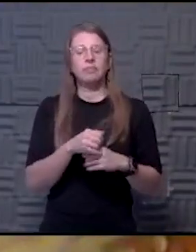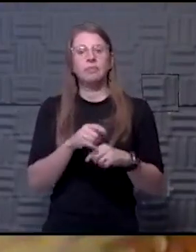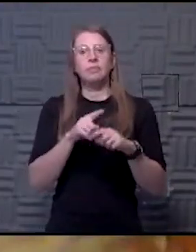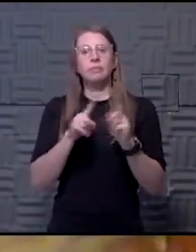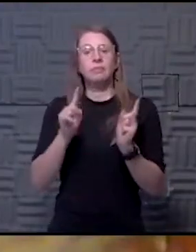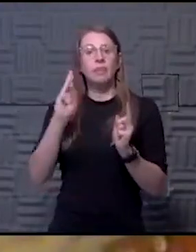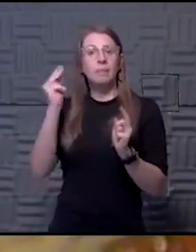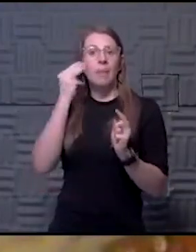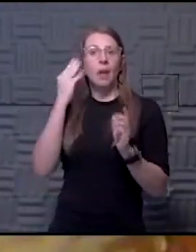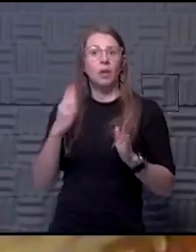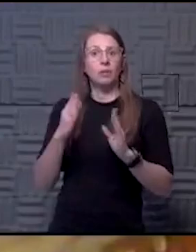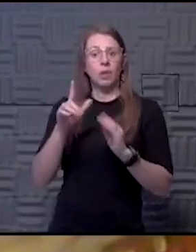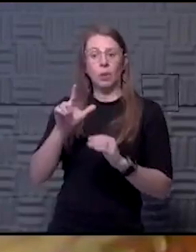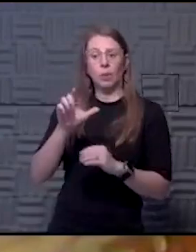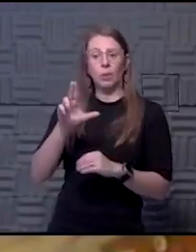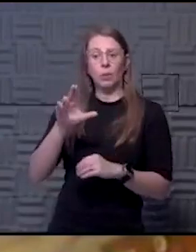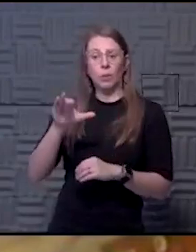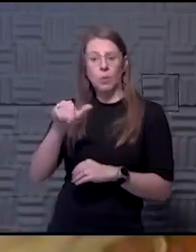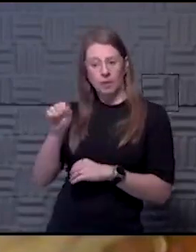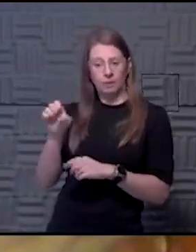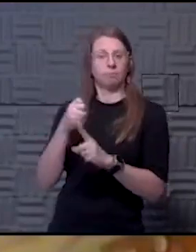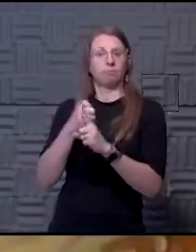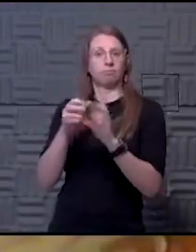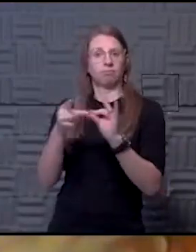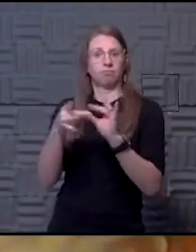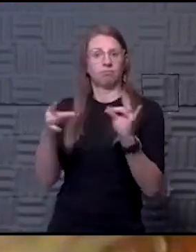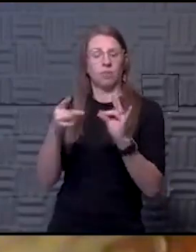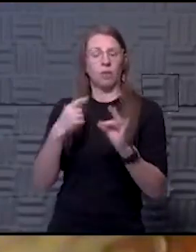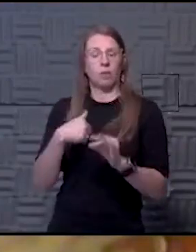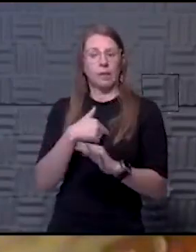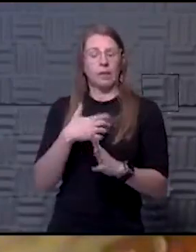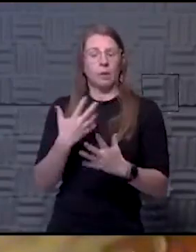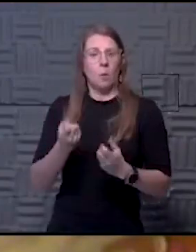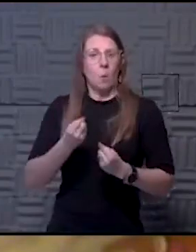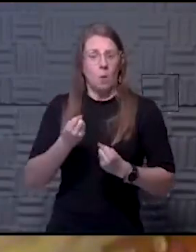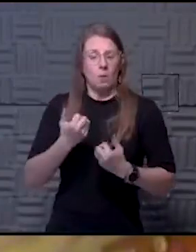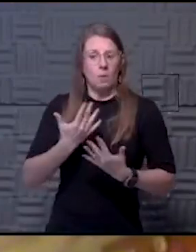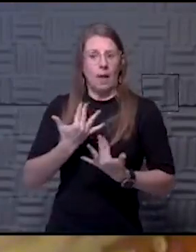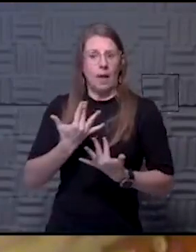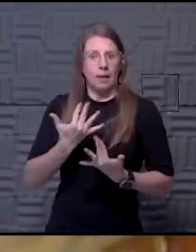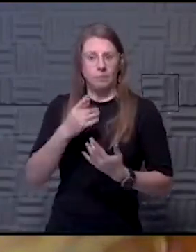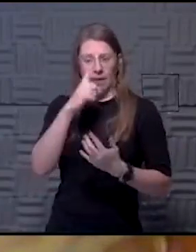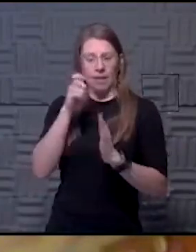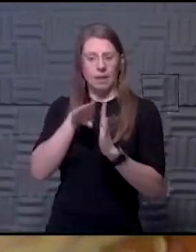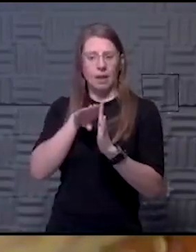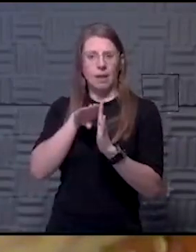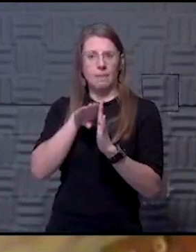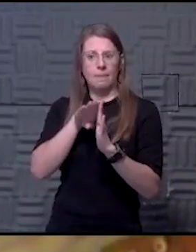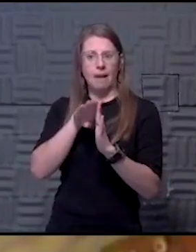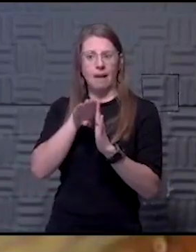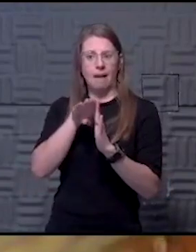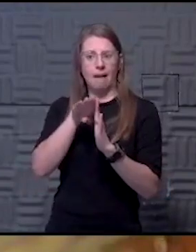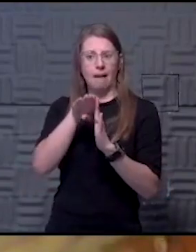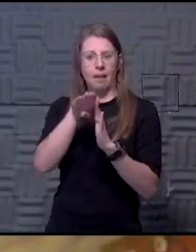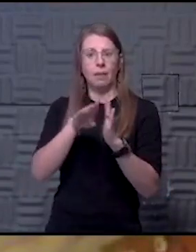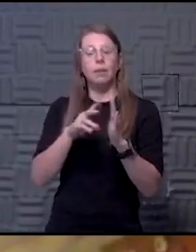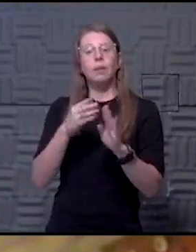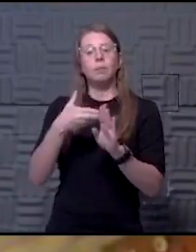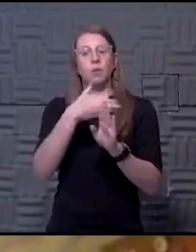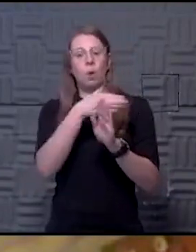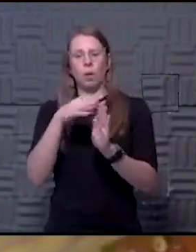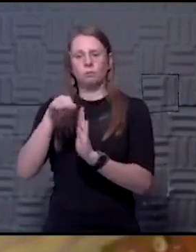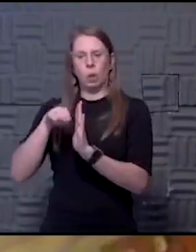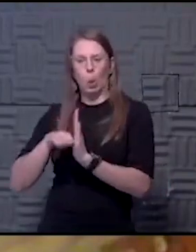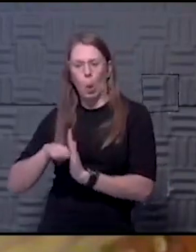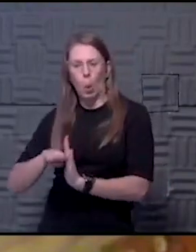Lucas said, and we are kind of holding our breath because it is a plateauing off, but it's a higher plateau than we've been at before.